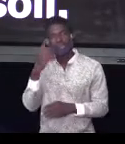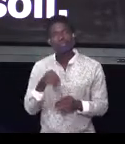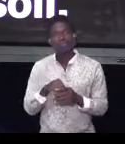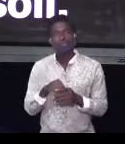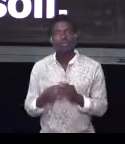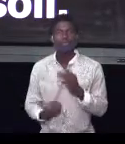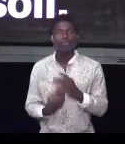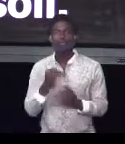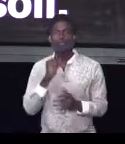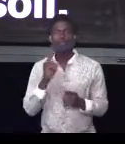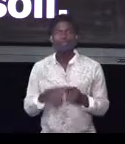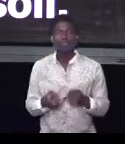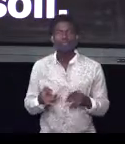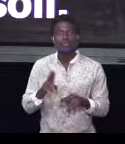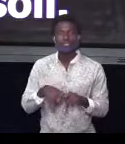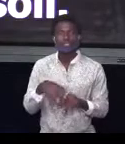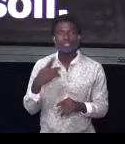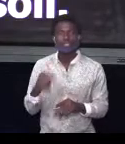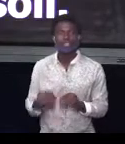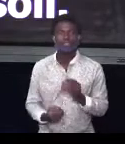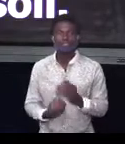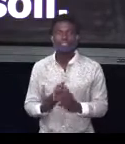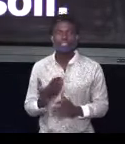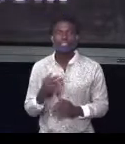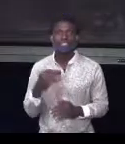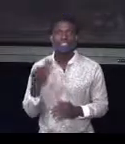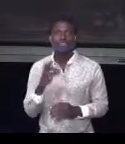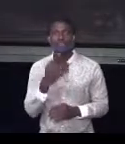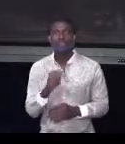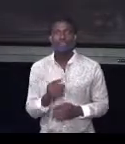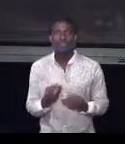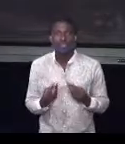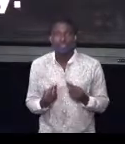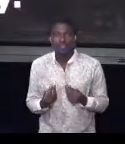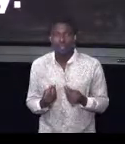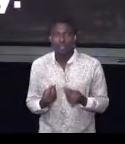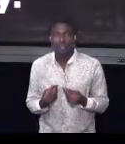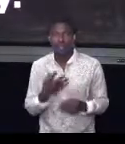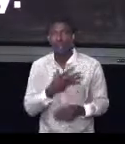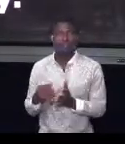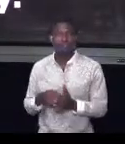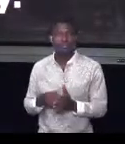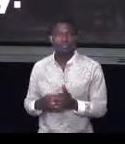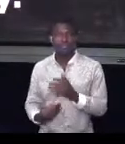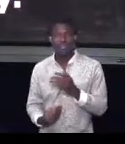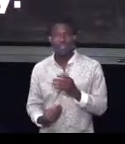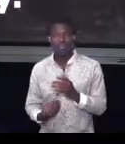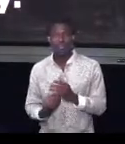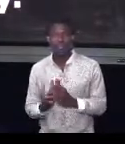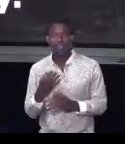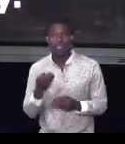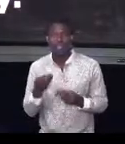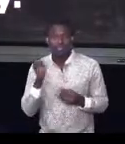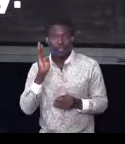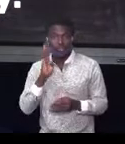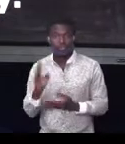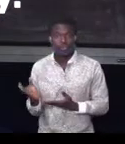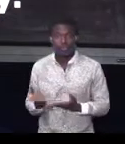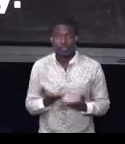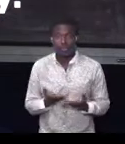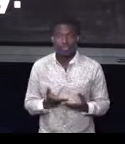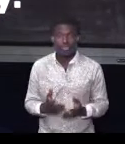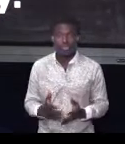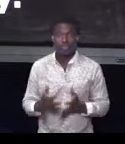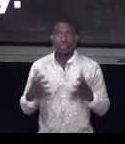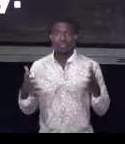to increase the fertility of the soil. You increase the fertility of the soil. Fertile soil will yield a larger